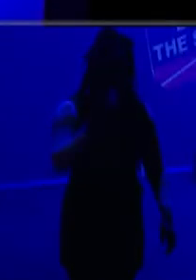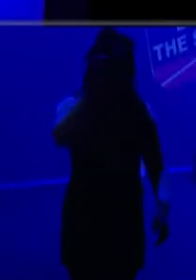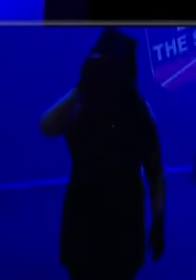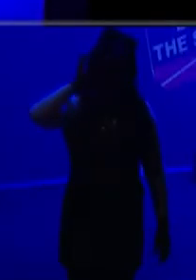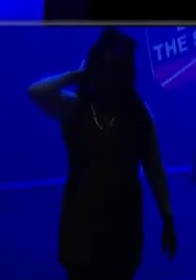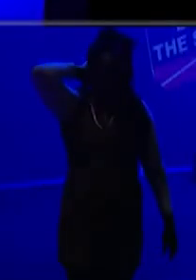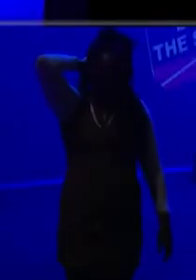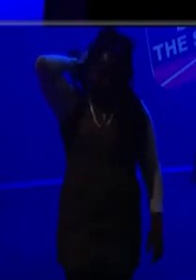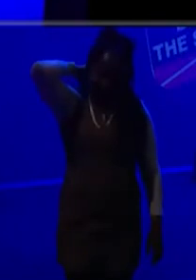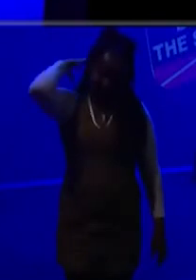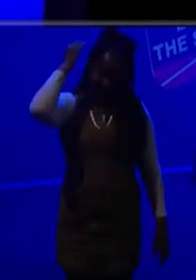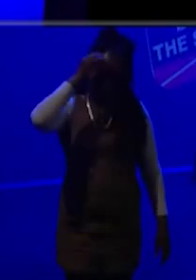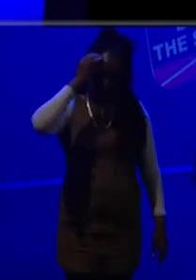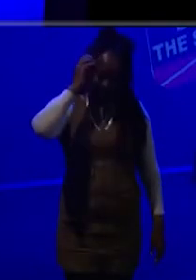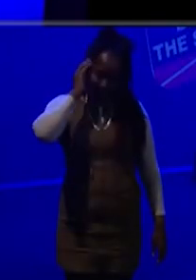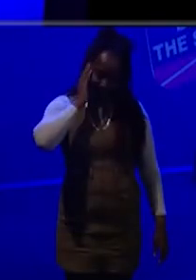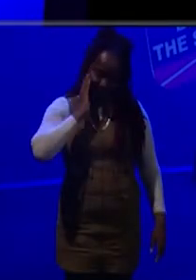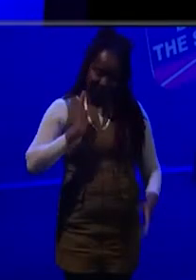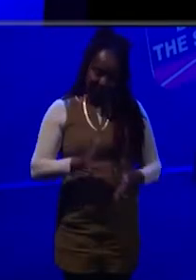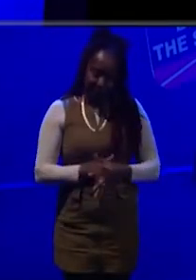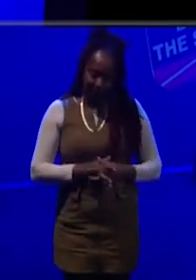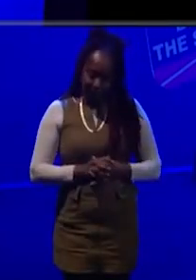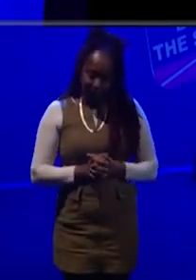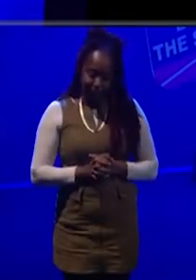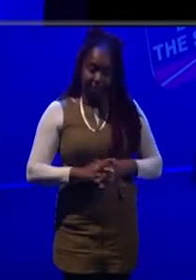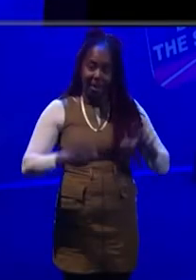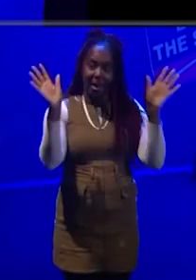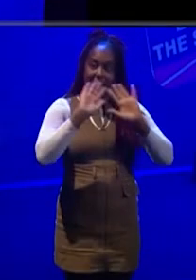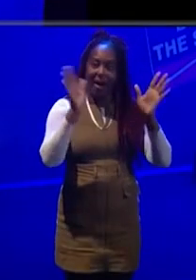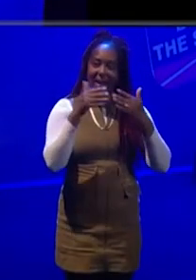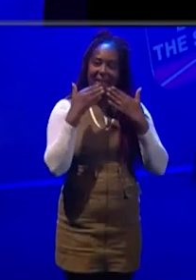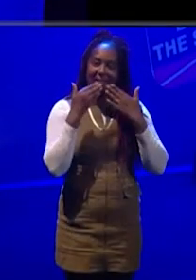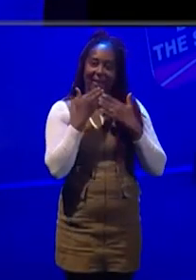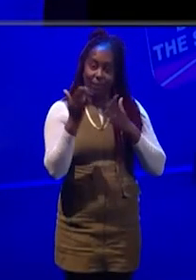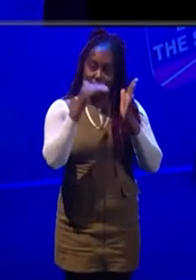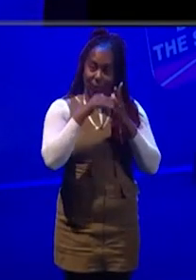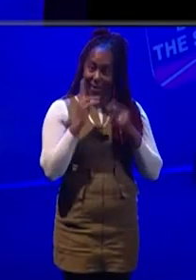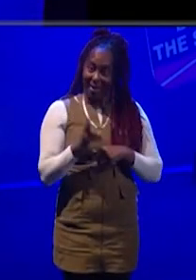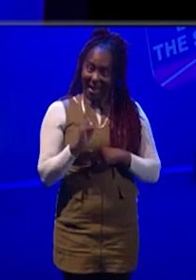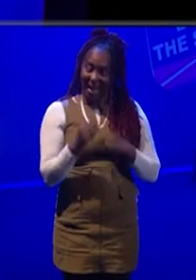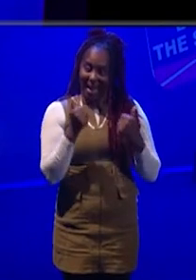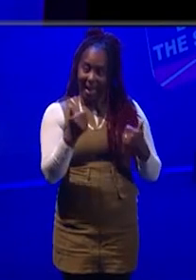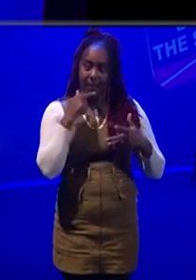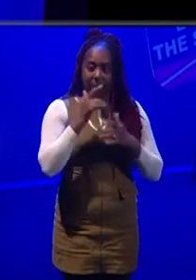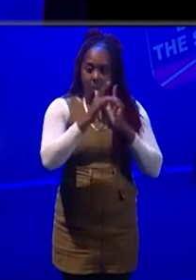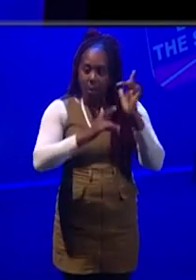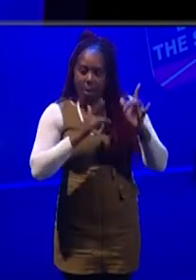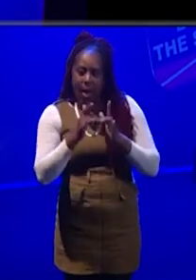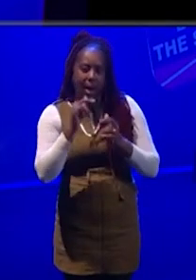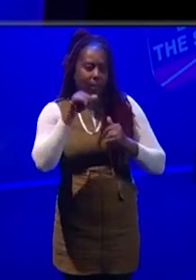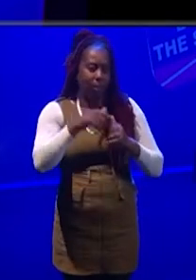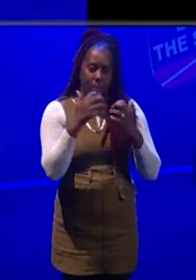I've thought about leaving so many times in the last year. Hi, thank you so much for joining us today, whether you're online or